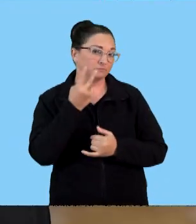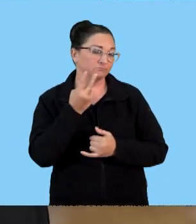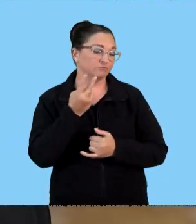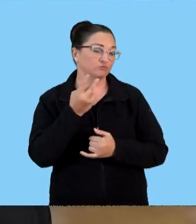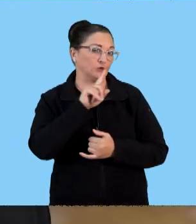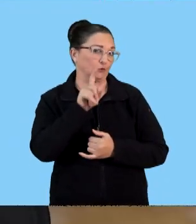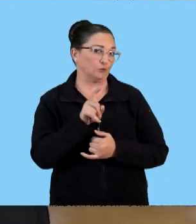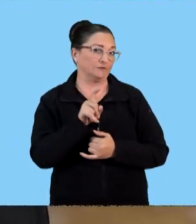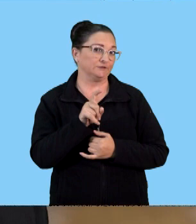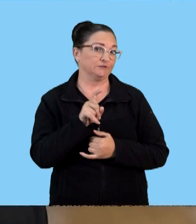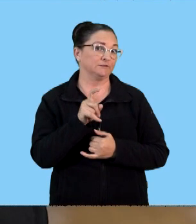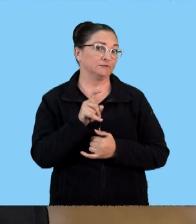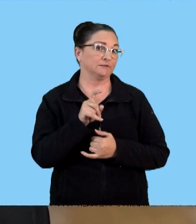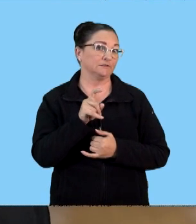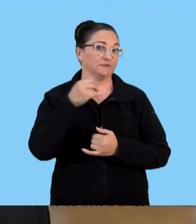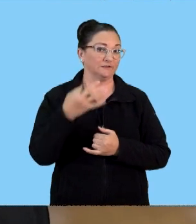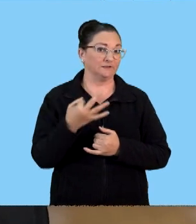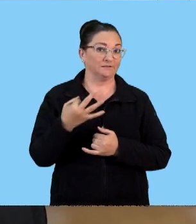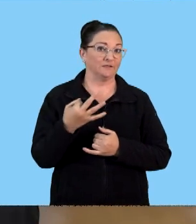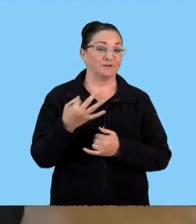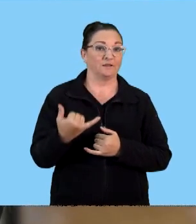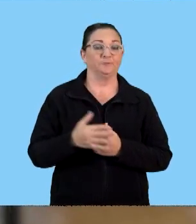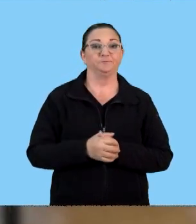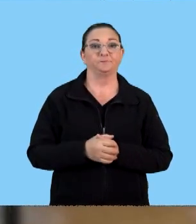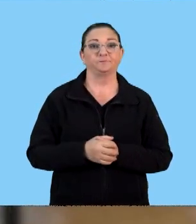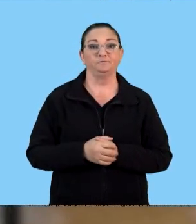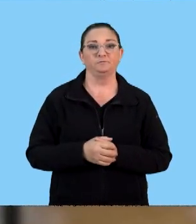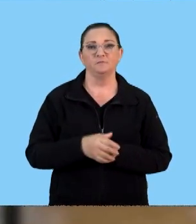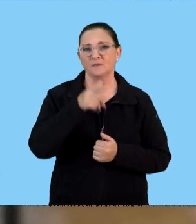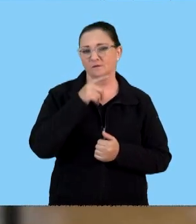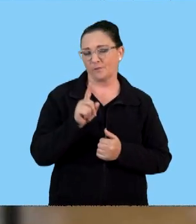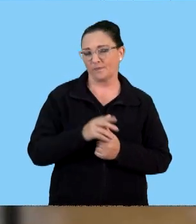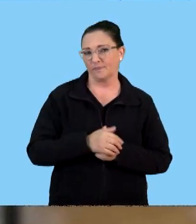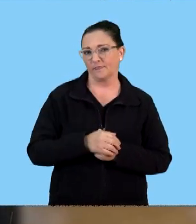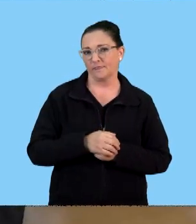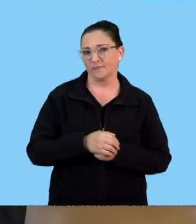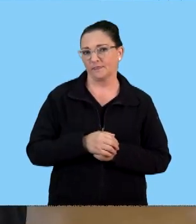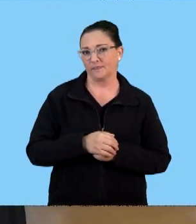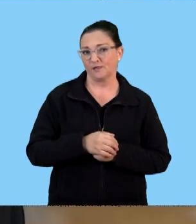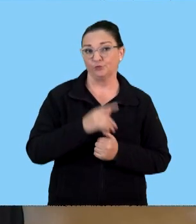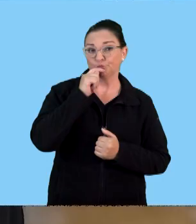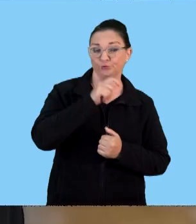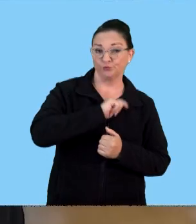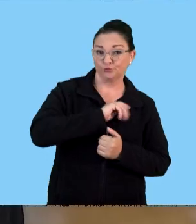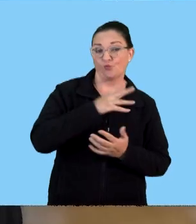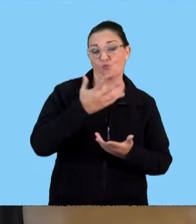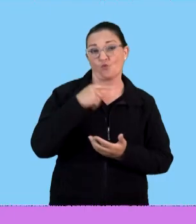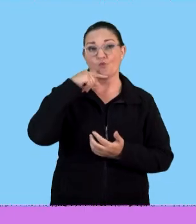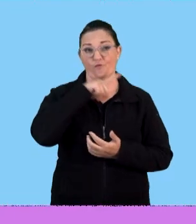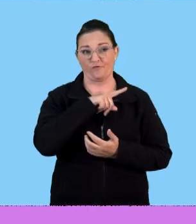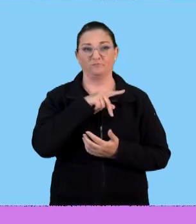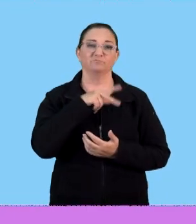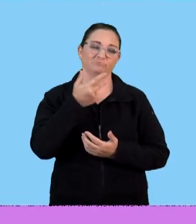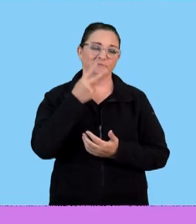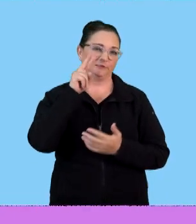another question. So now moving on to question number 3. here we are saying true or